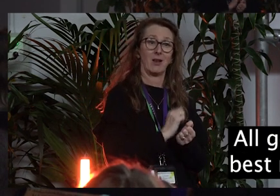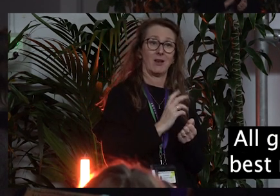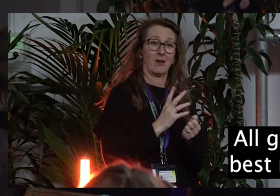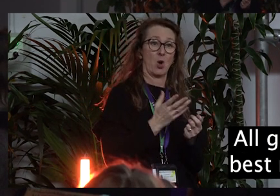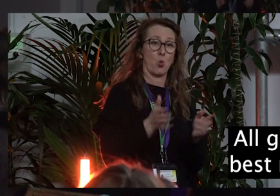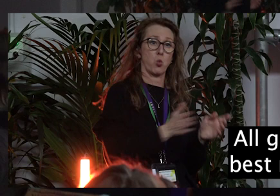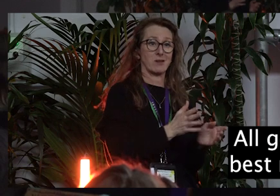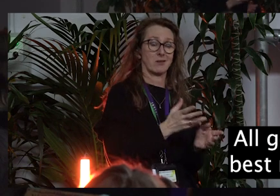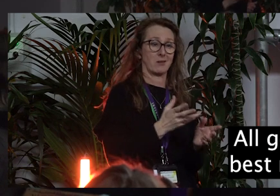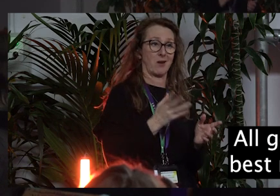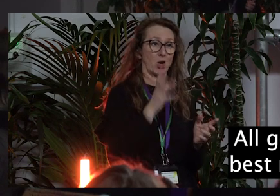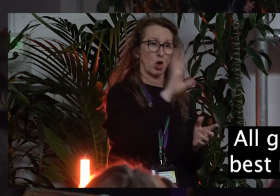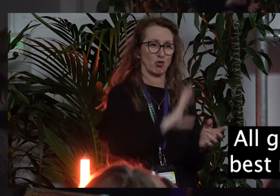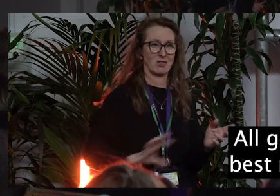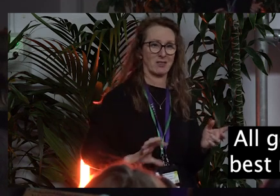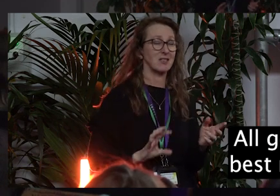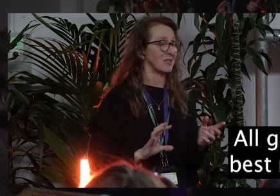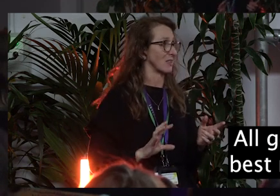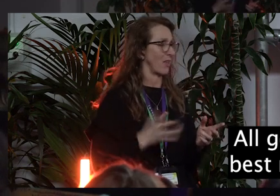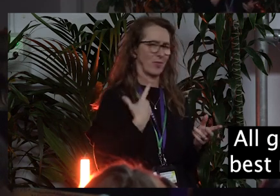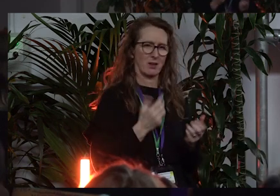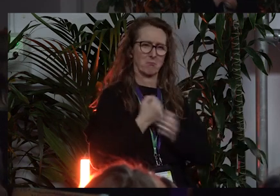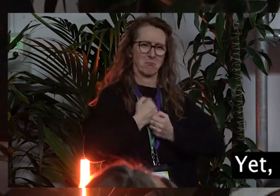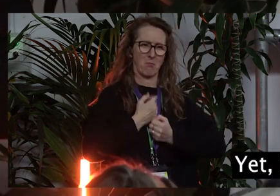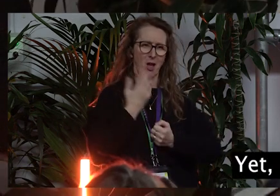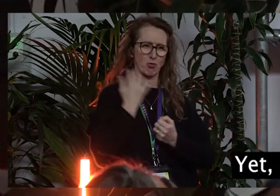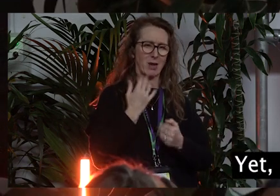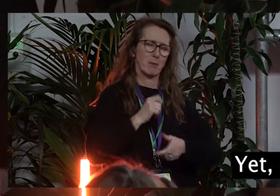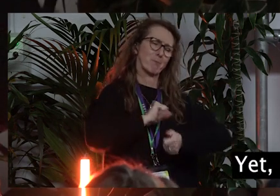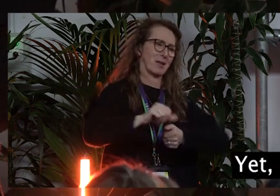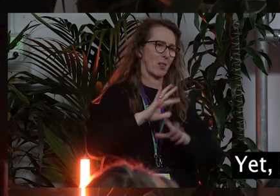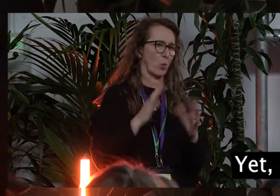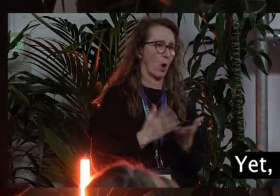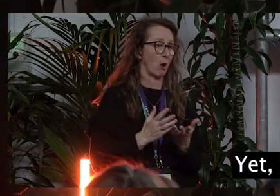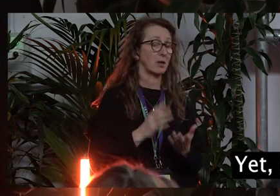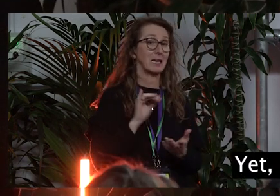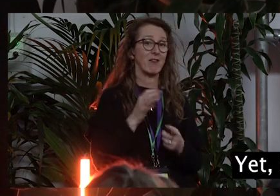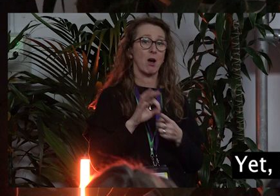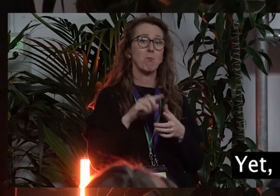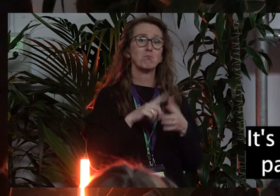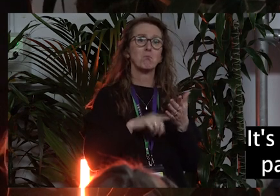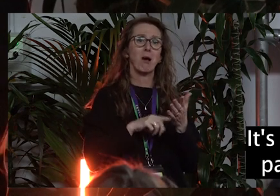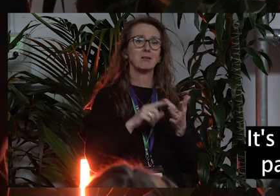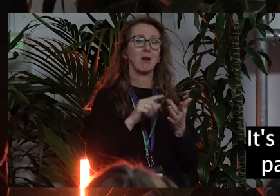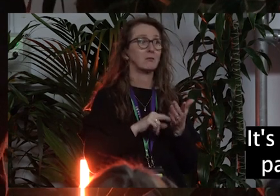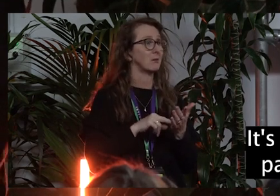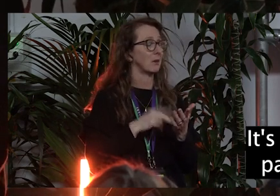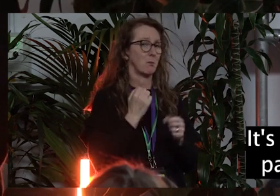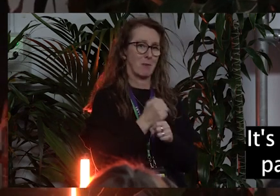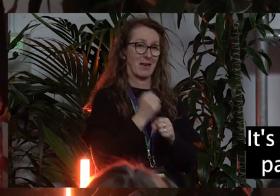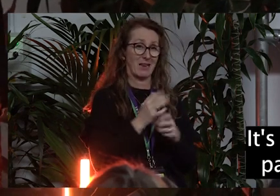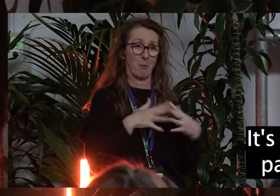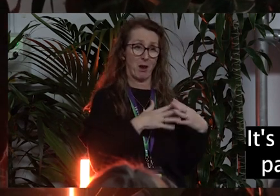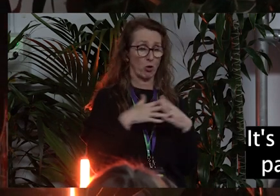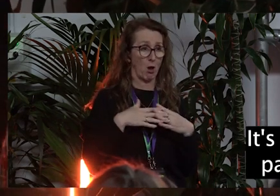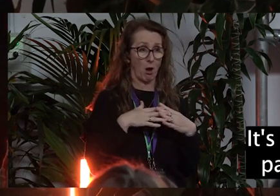was the best rice in the world, usually US firms. But yeah, if the patent is made in the US, it's pretty